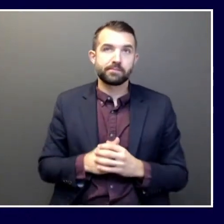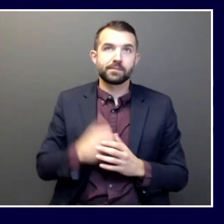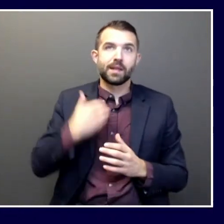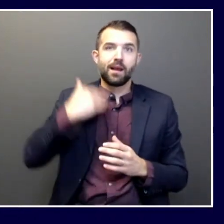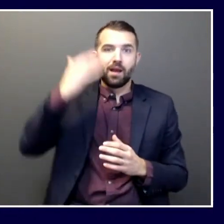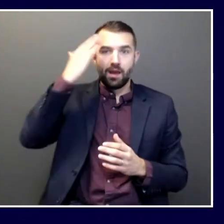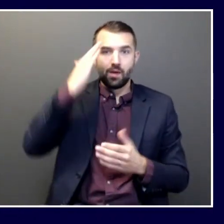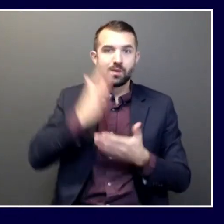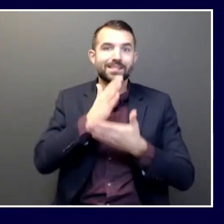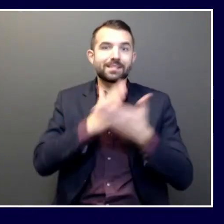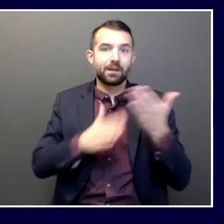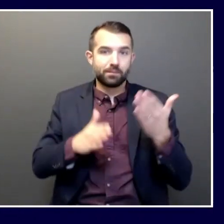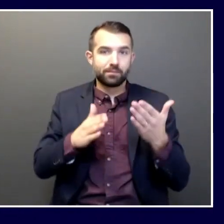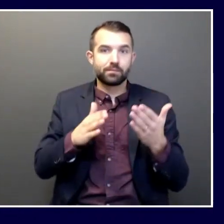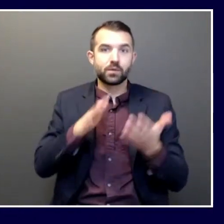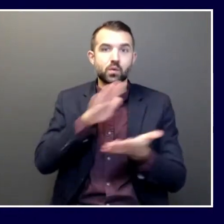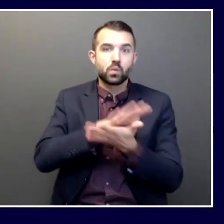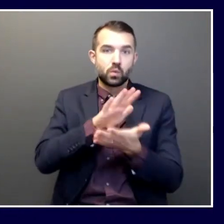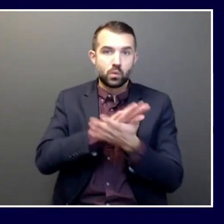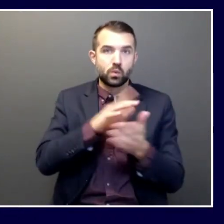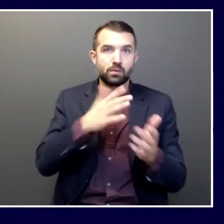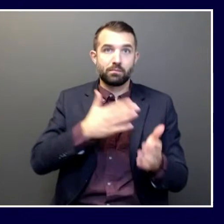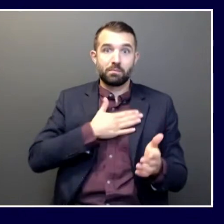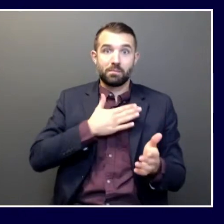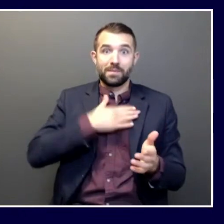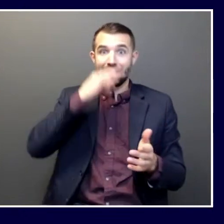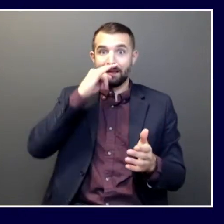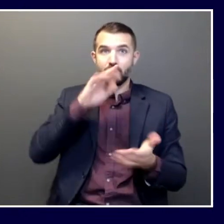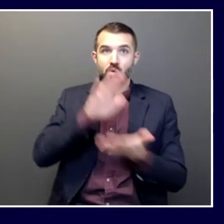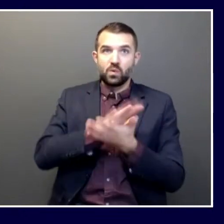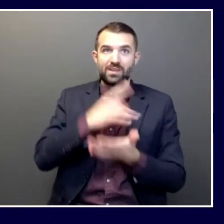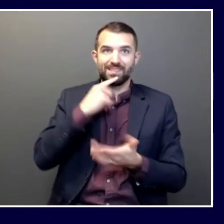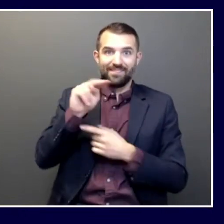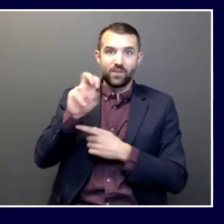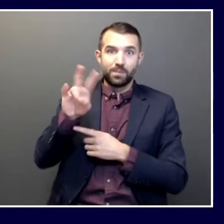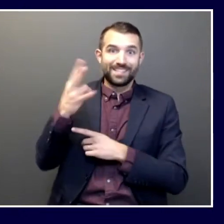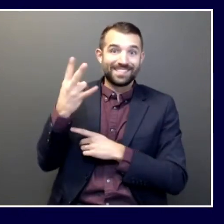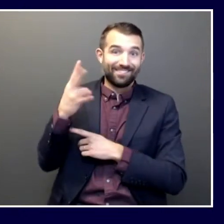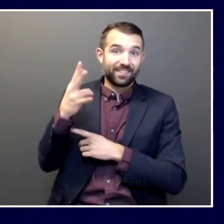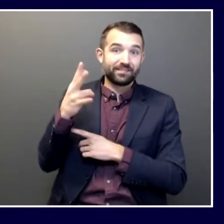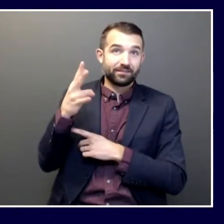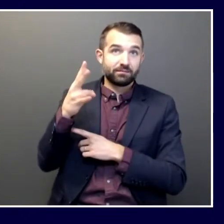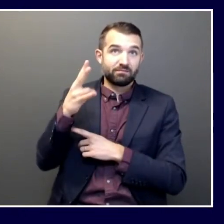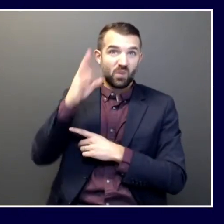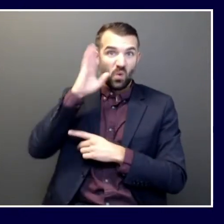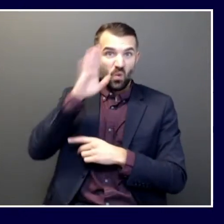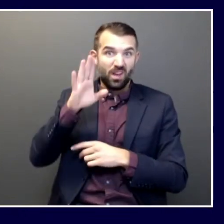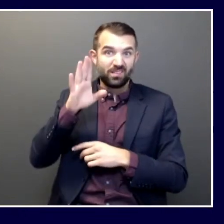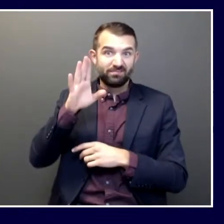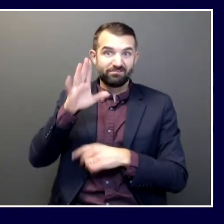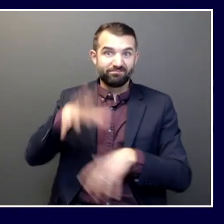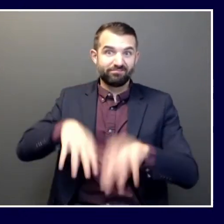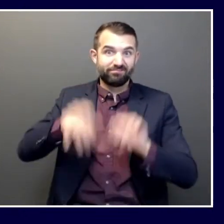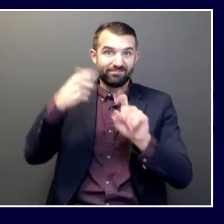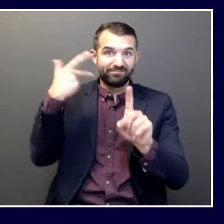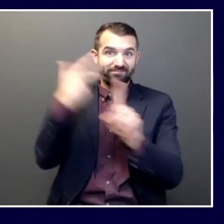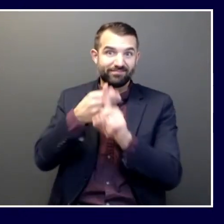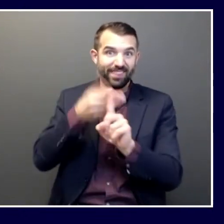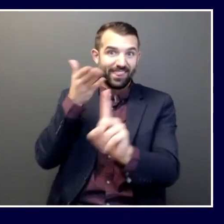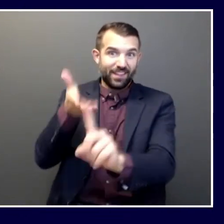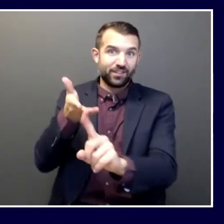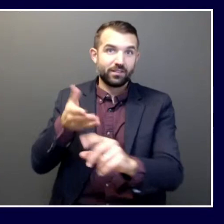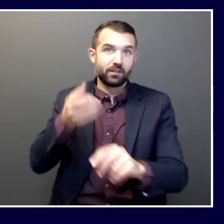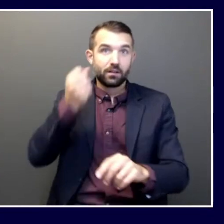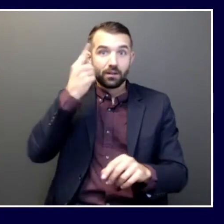would be the day that in my child's school. Anyway, point being, in order to be considered fully vaccinated, it wouldn't happen